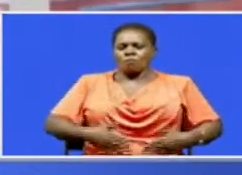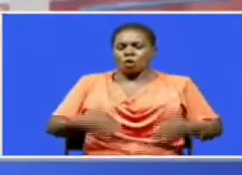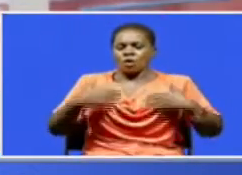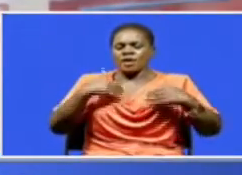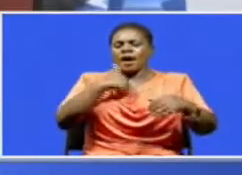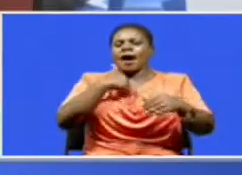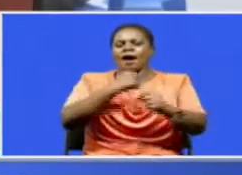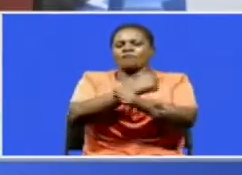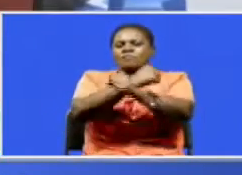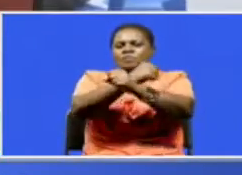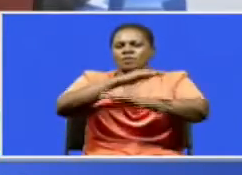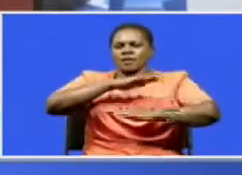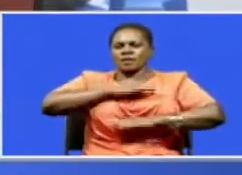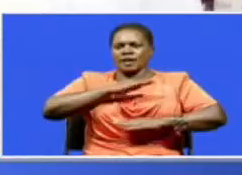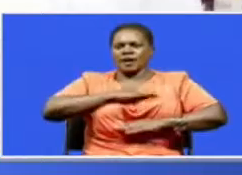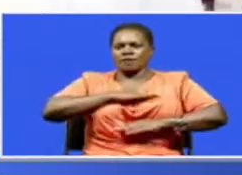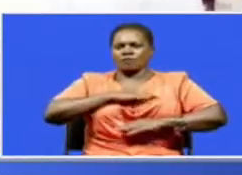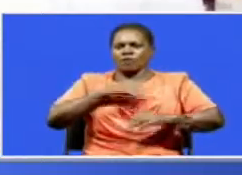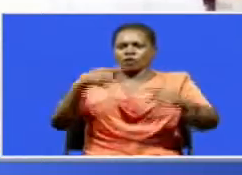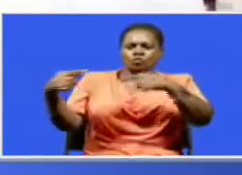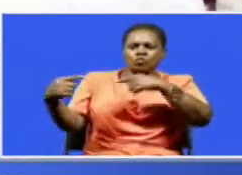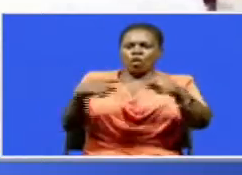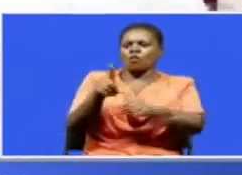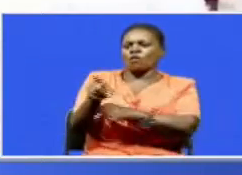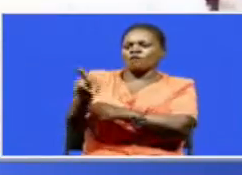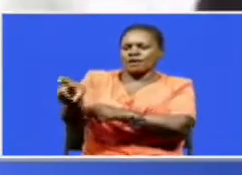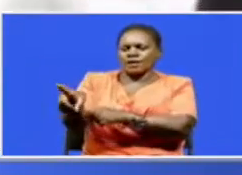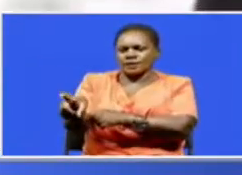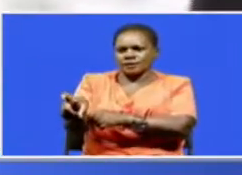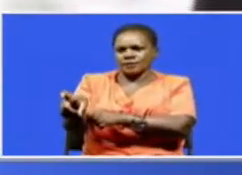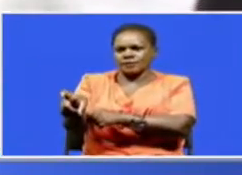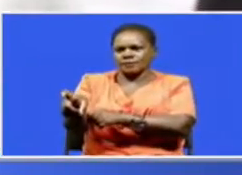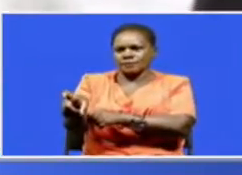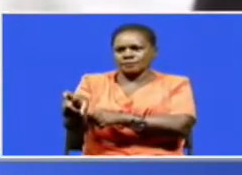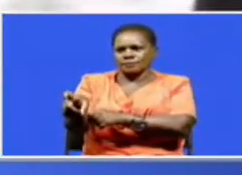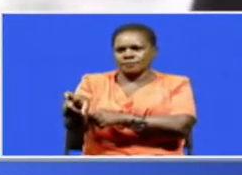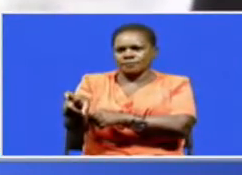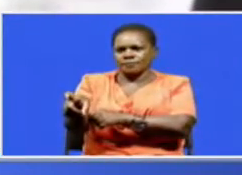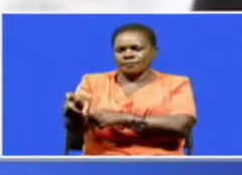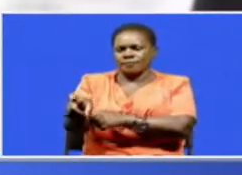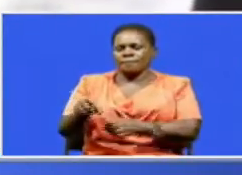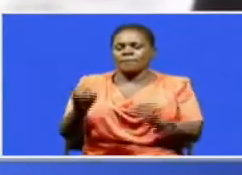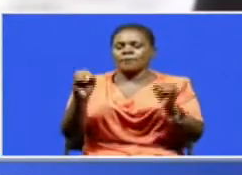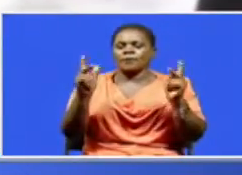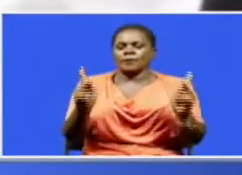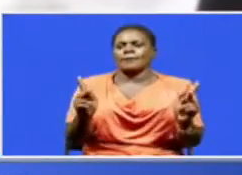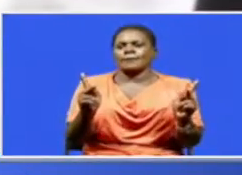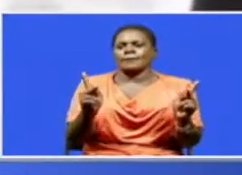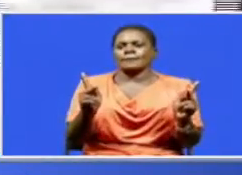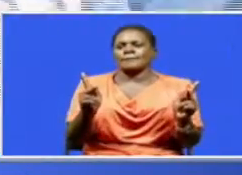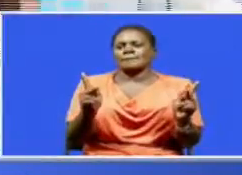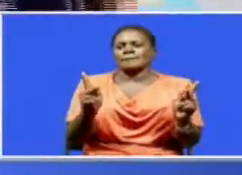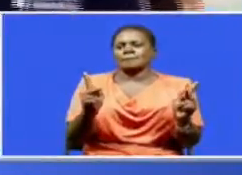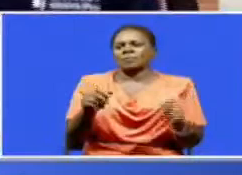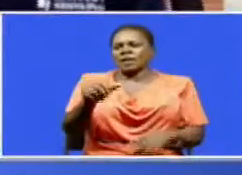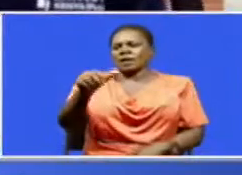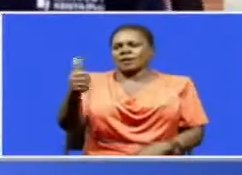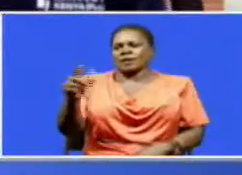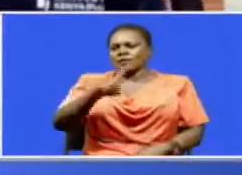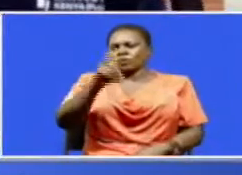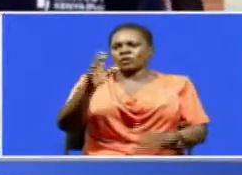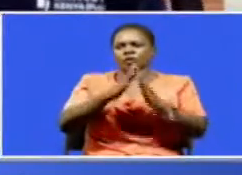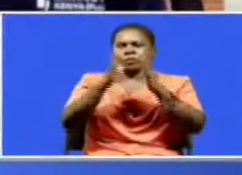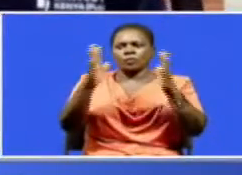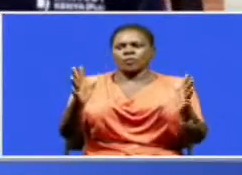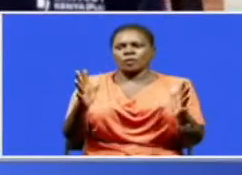response to be able to actually fight the virus if you get exposed to the virus later. Okay, and far from that, then another big